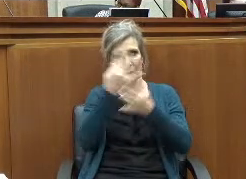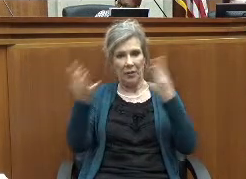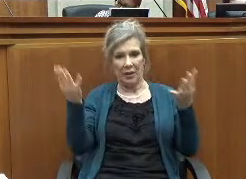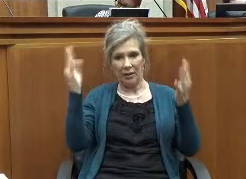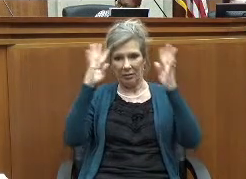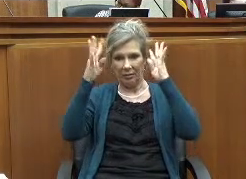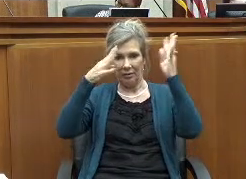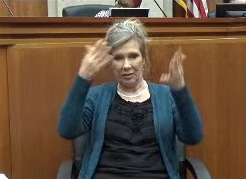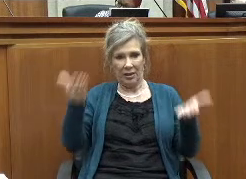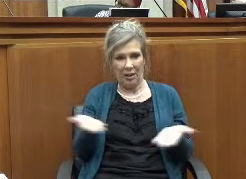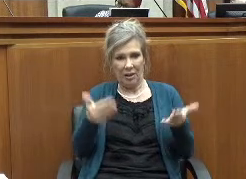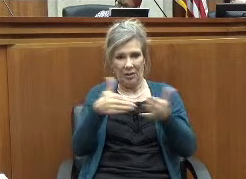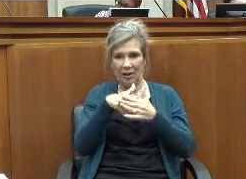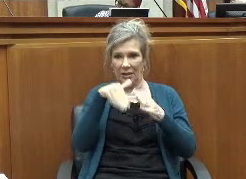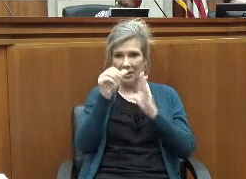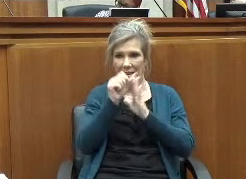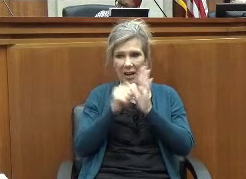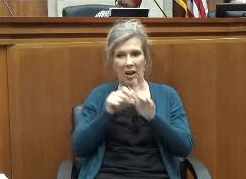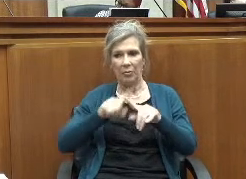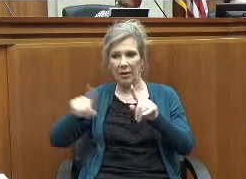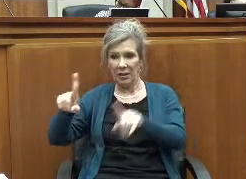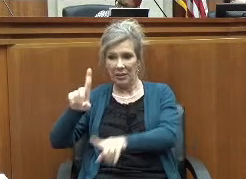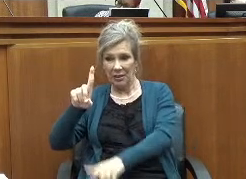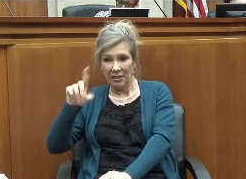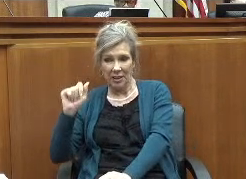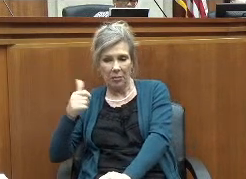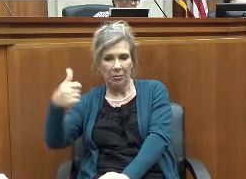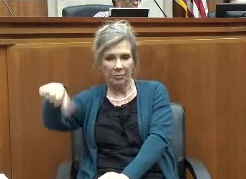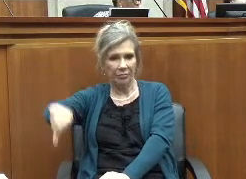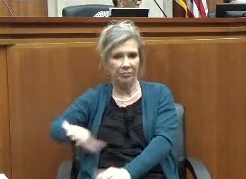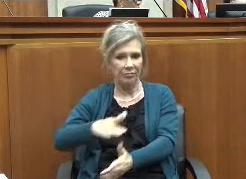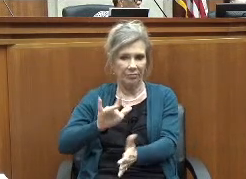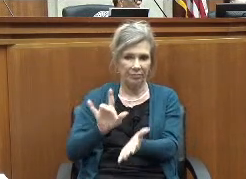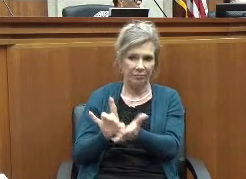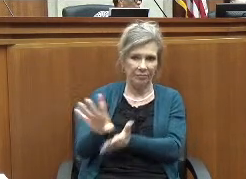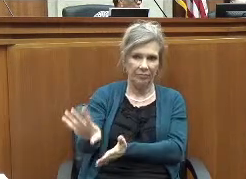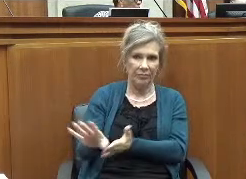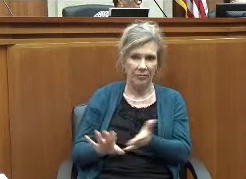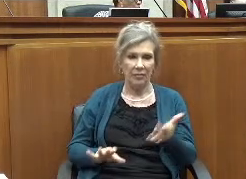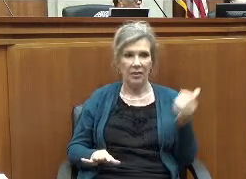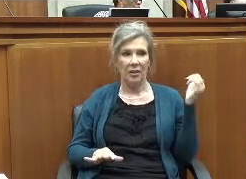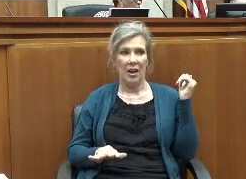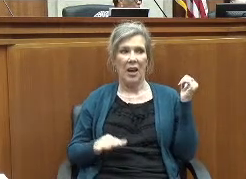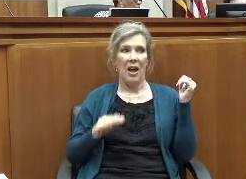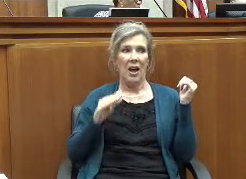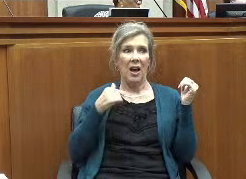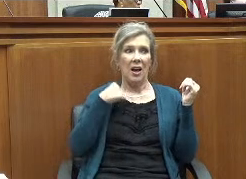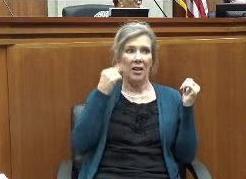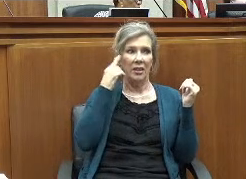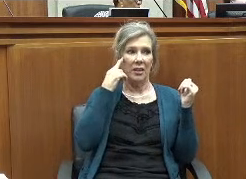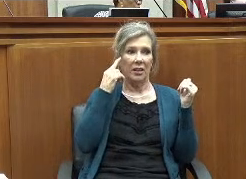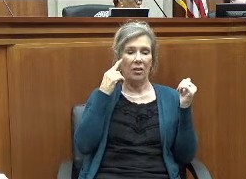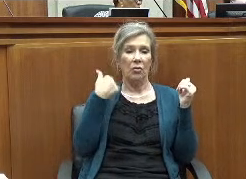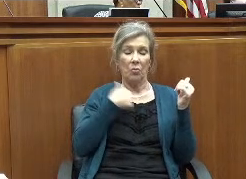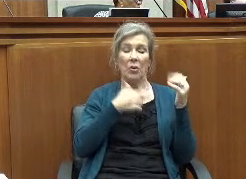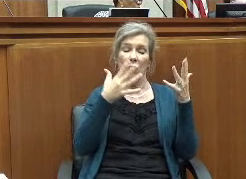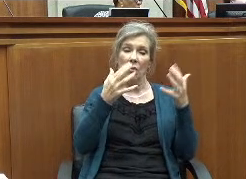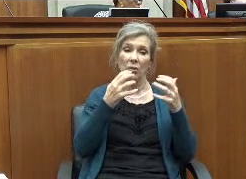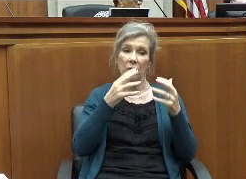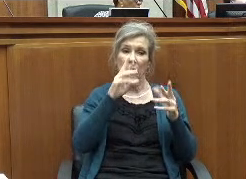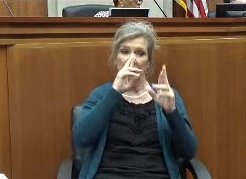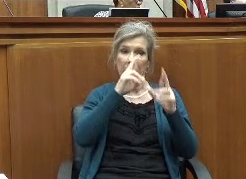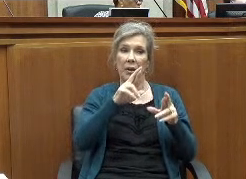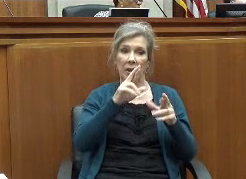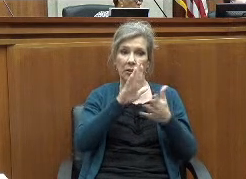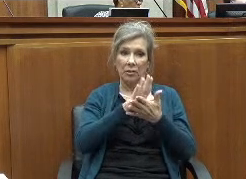Dr. Bowman, can you speak to that? I mean, I think our position on this particular matter is we want to respect the autonomy of the schools. We want